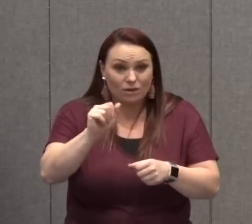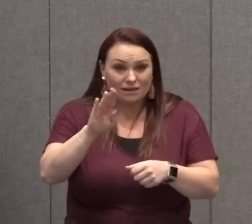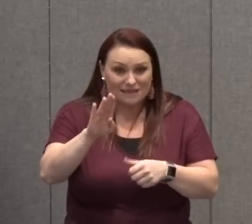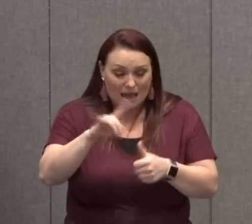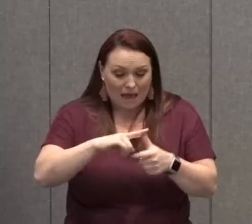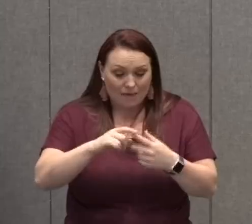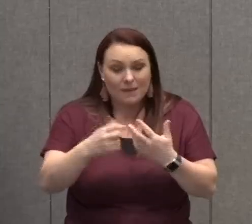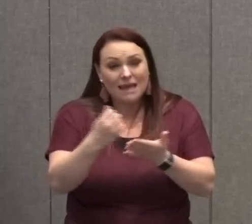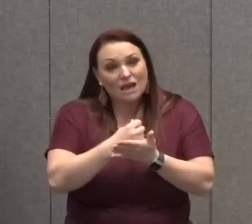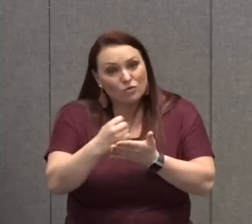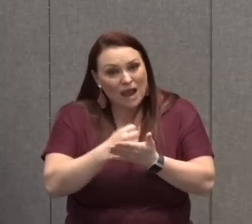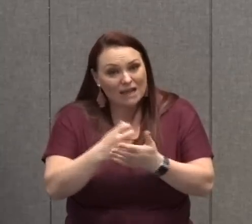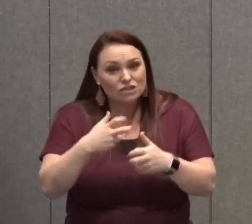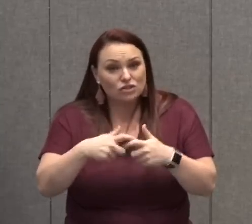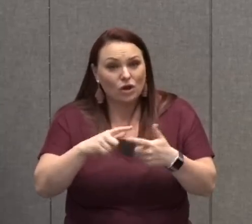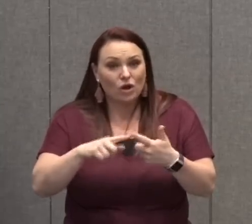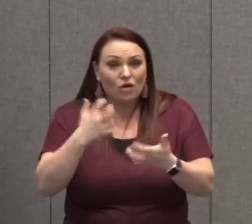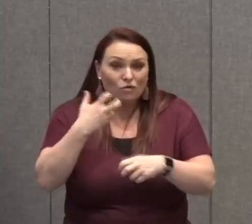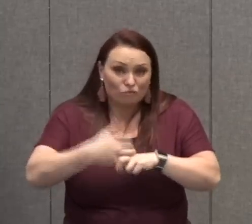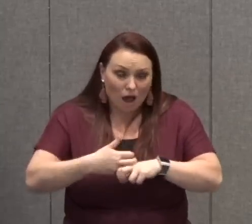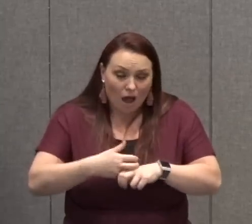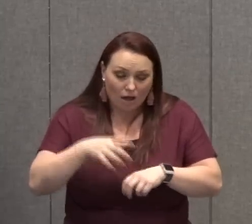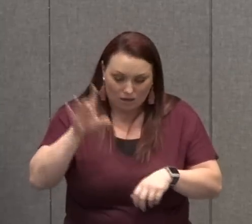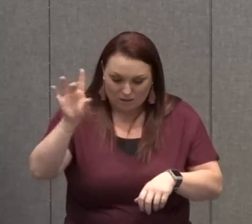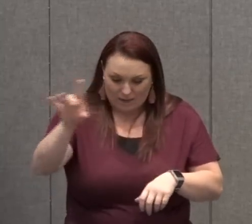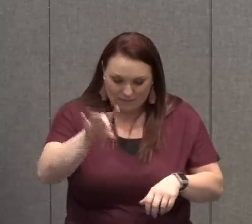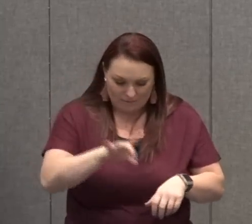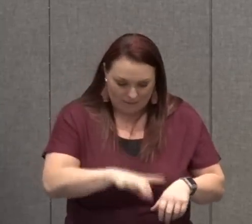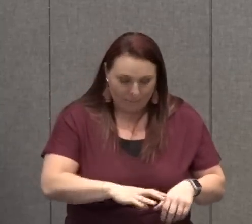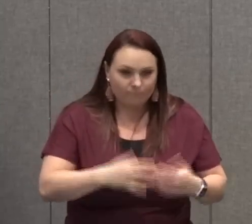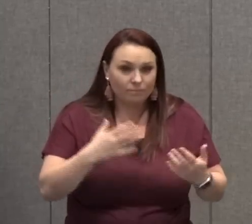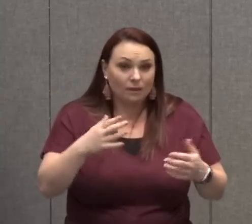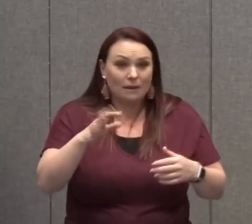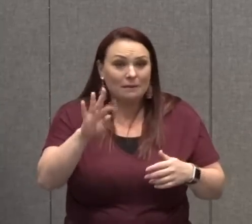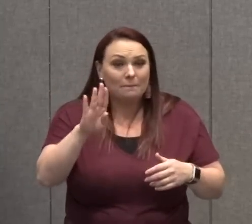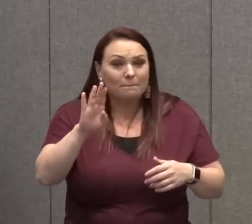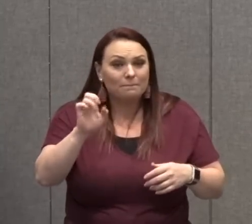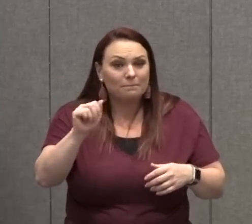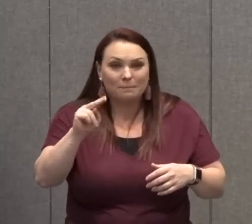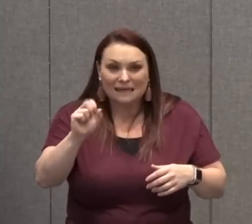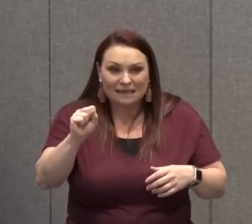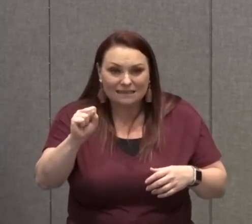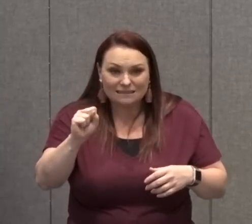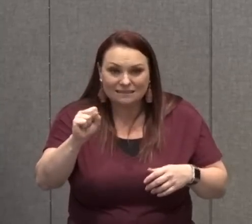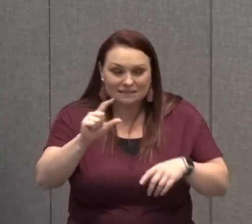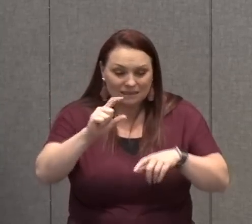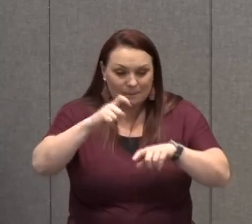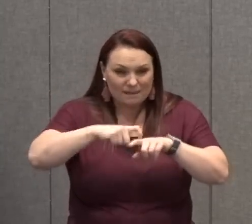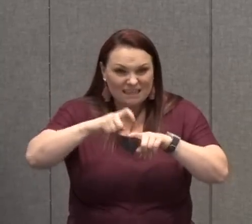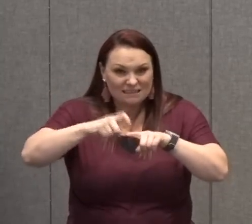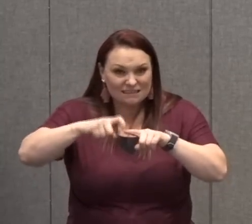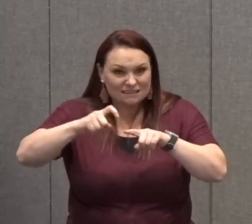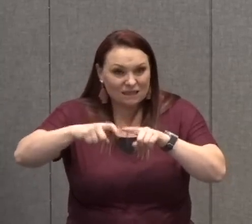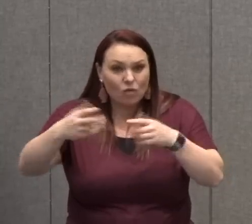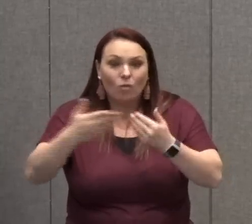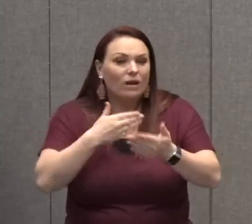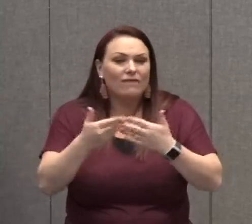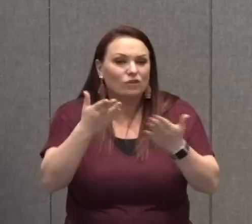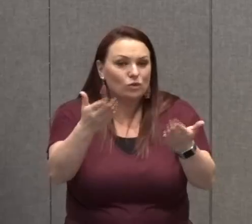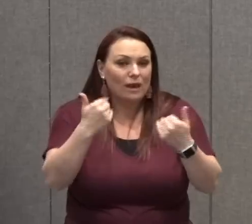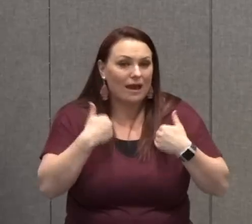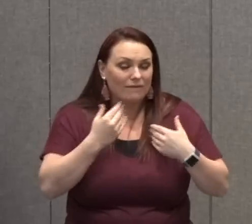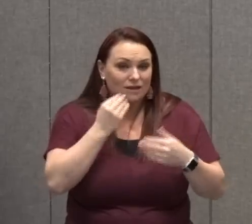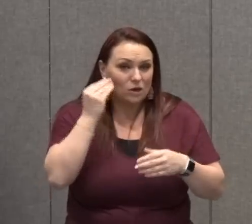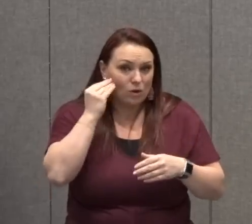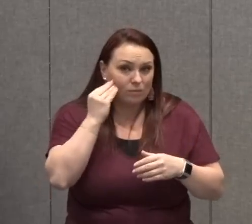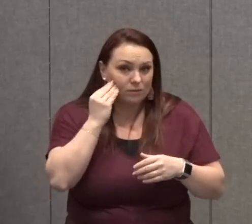marbles a rock from out front nice a bean anything that you have that you can use to be your placeholders or you could